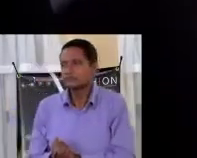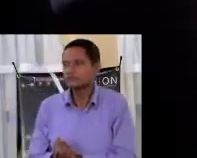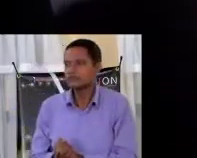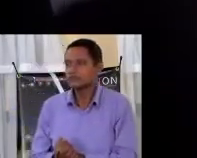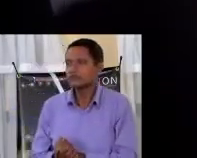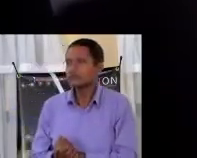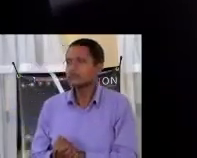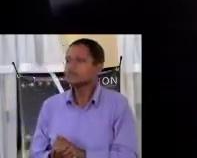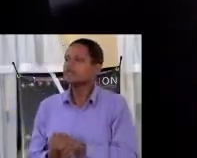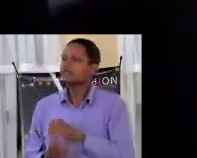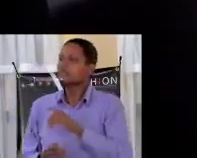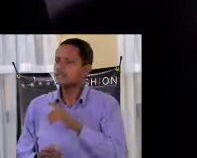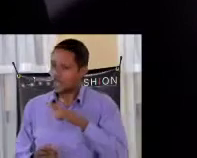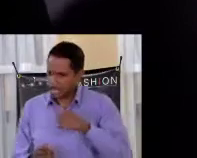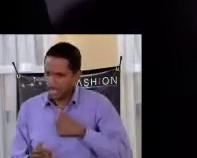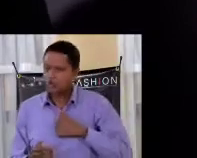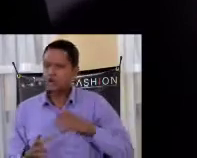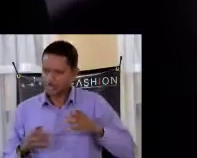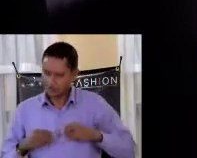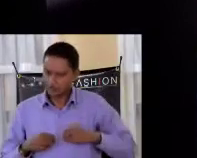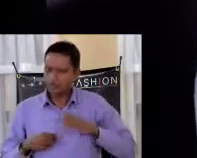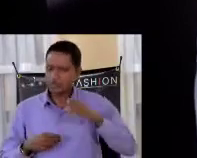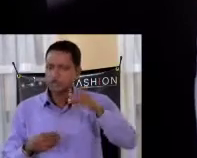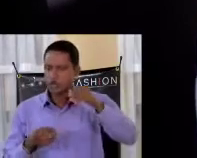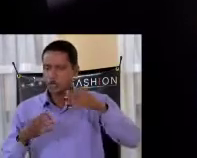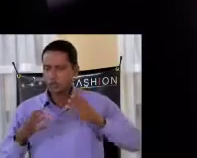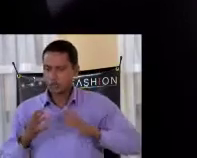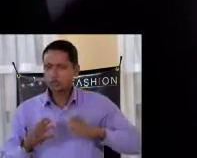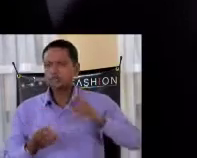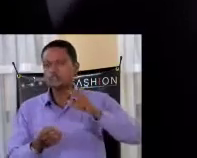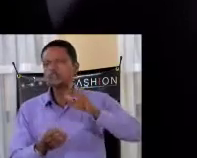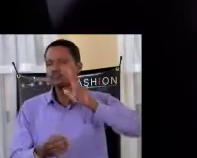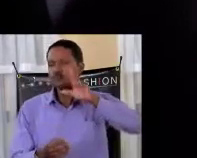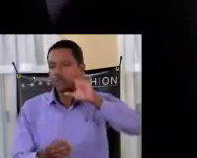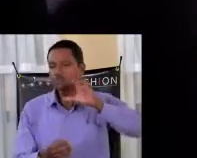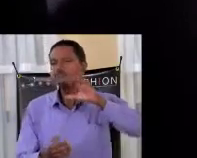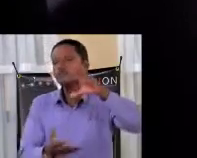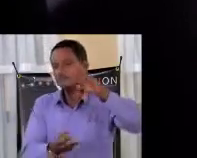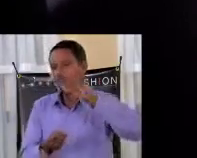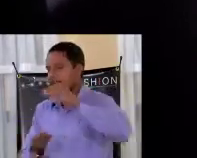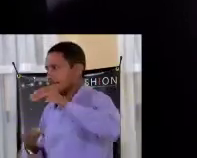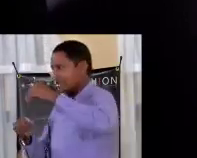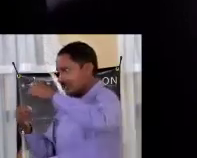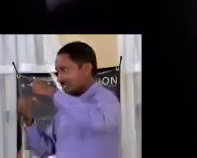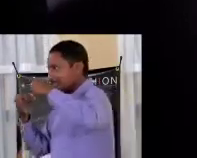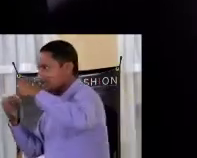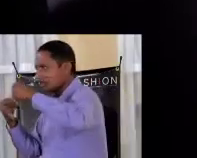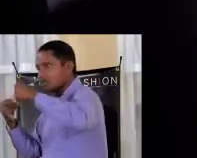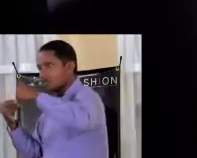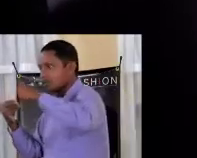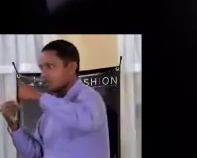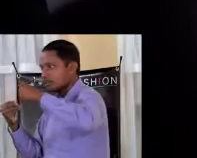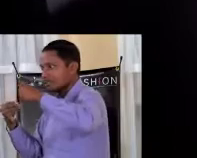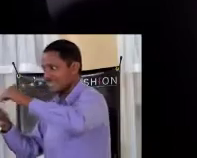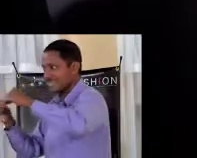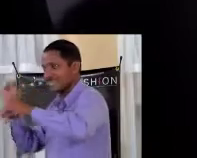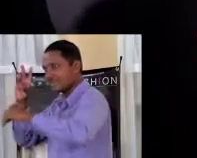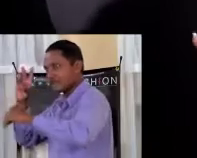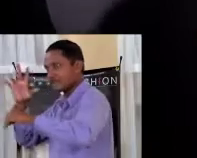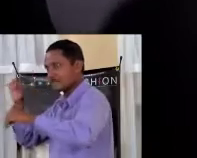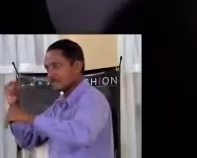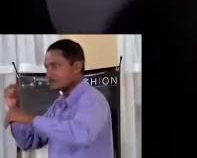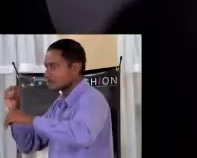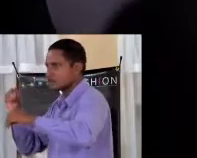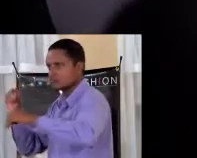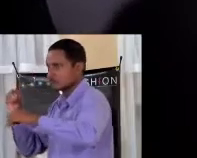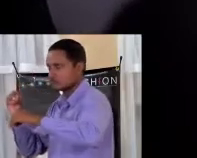might take the product for you at 300 and trust that you're saying it will sell to 750, after doing my research, it does not sell for 750. Now, of course,